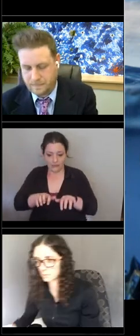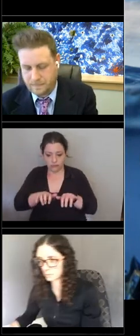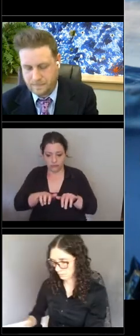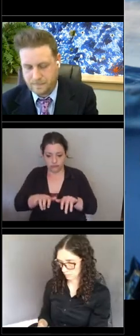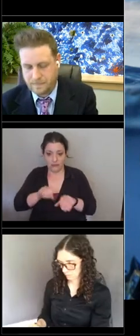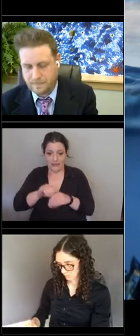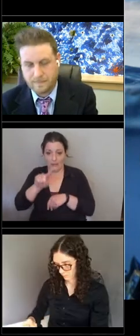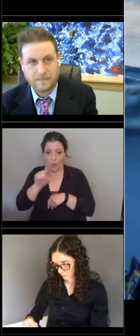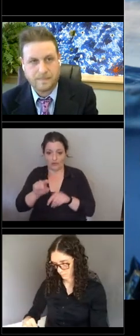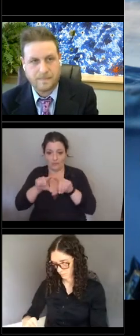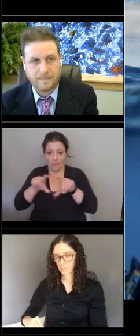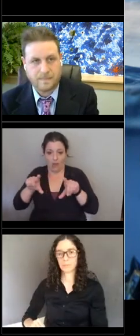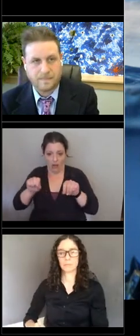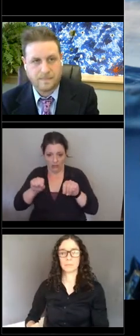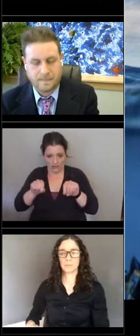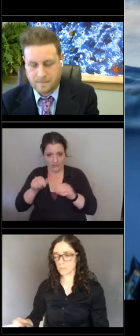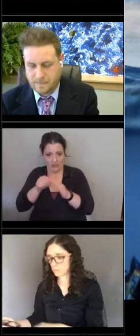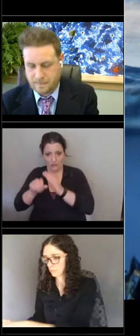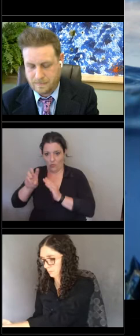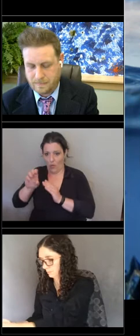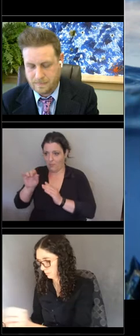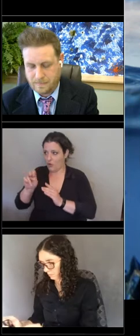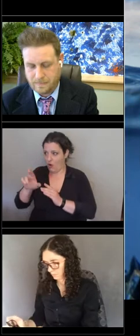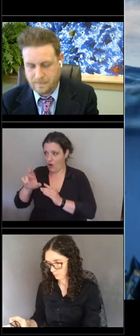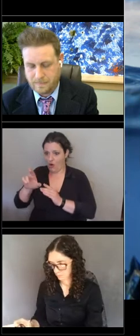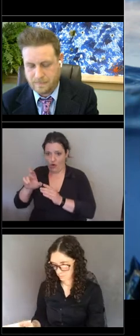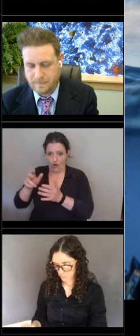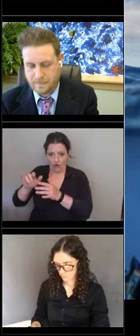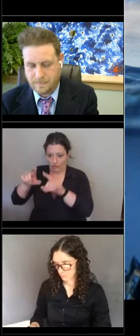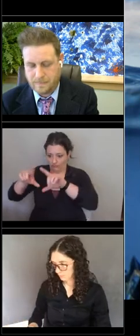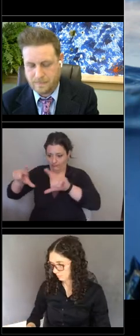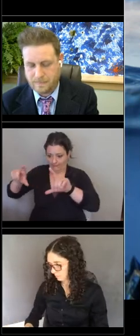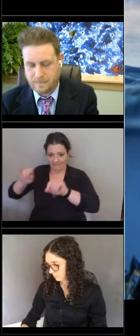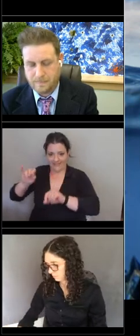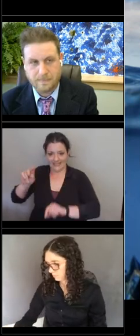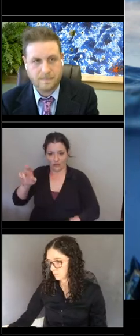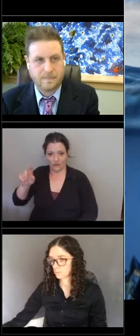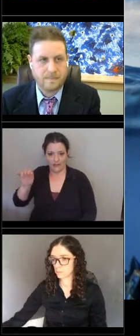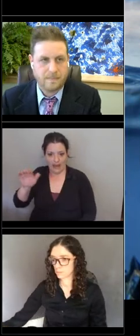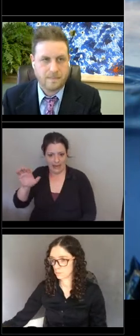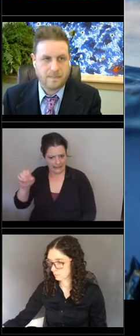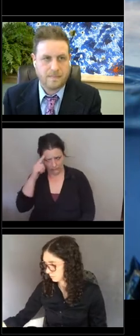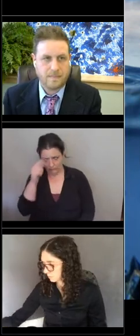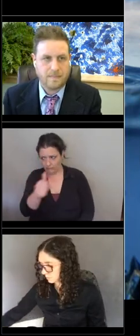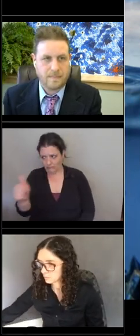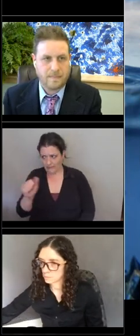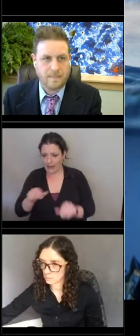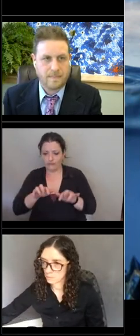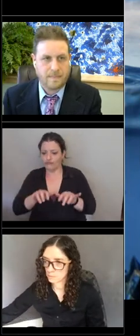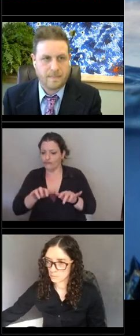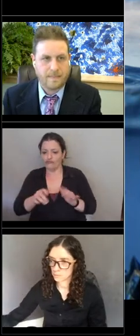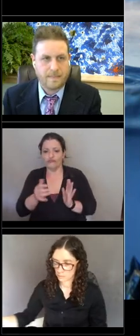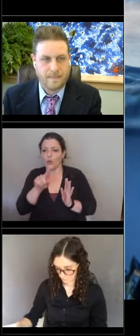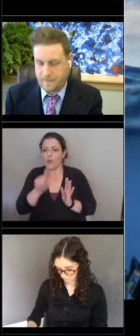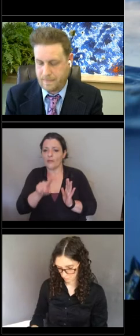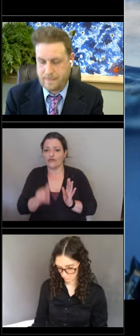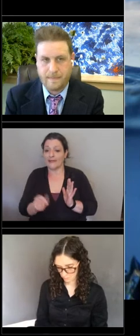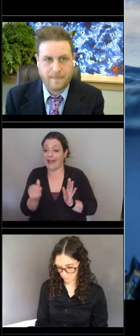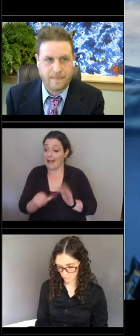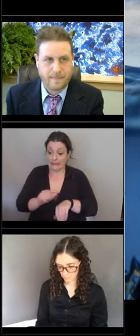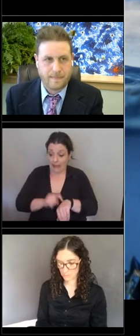need to wait till the end to do that. So as questions occur to you, please feel free to put those in, and we will go through those after the